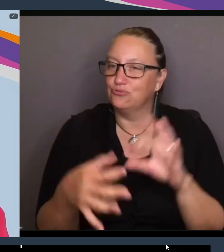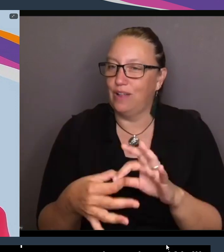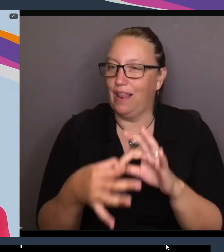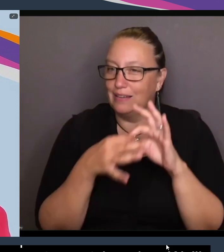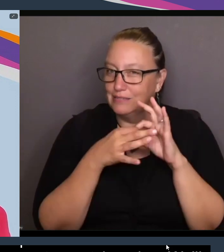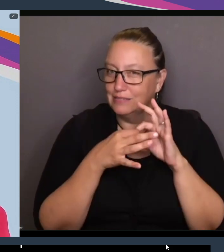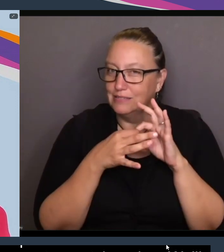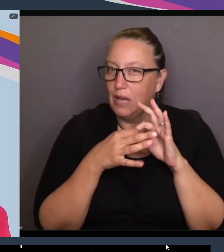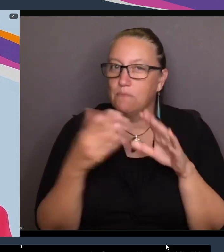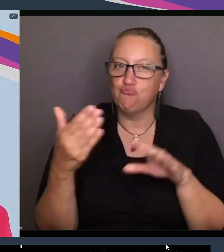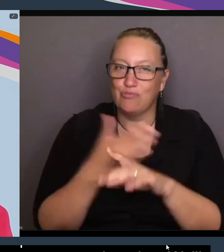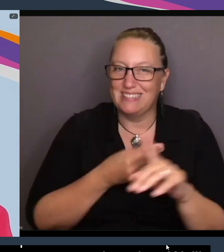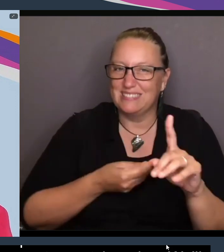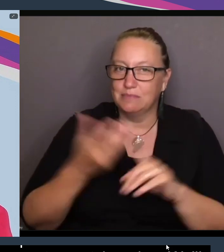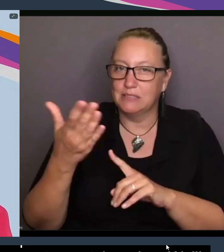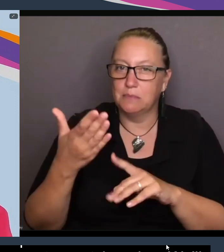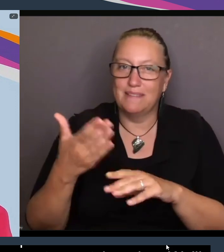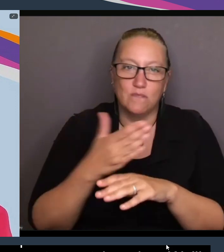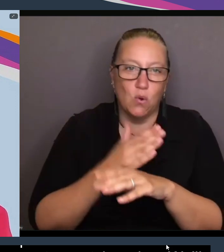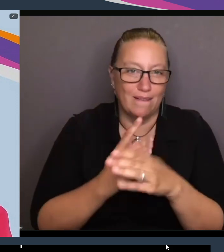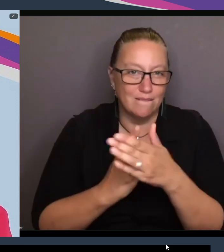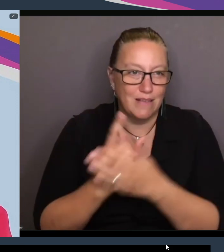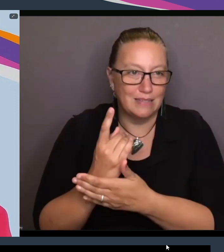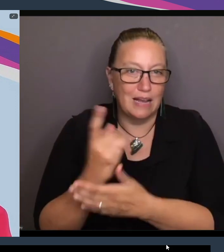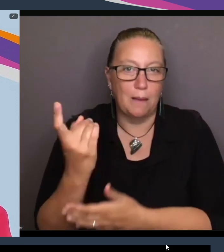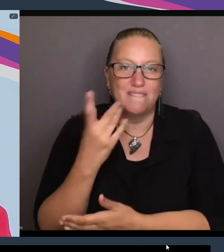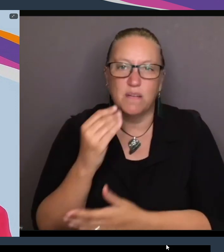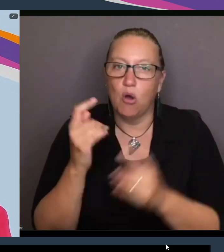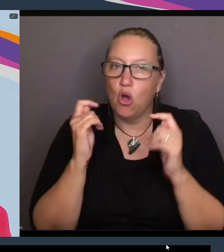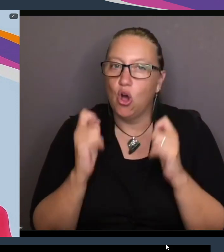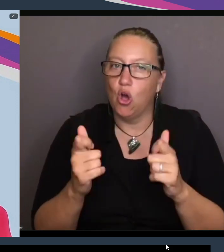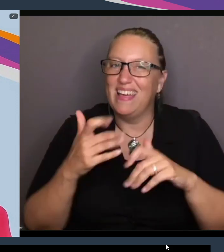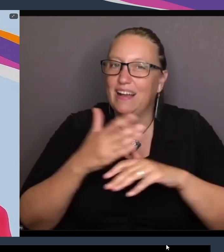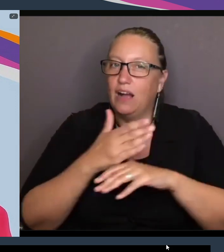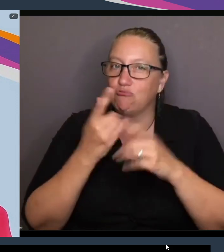was pre-submitted before the event and comes from an early career